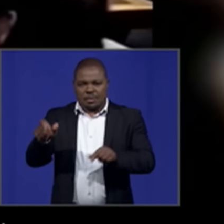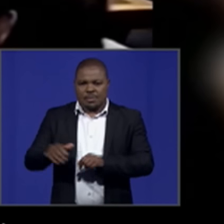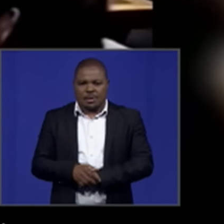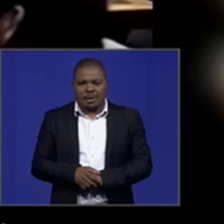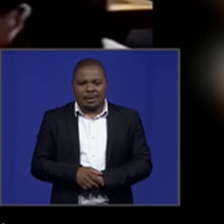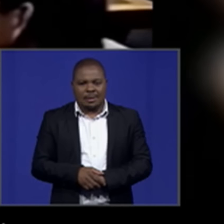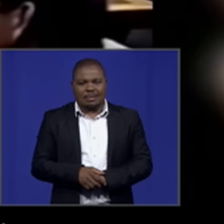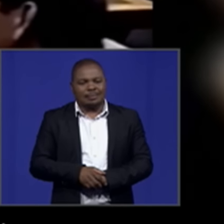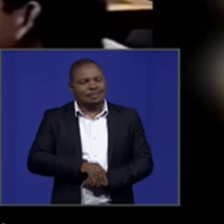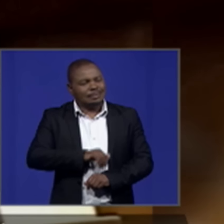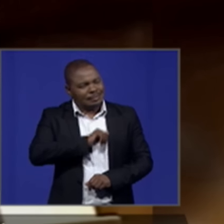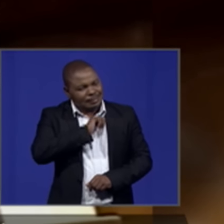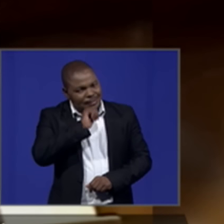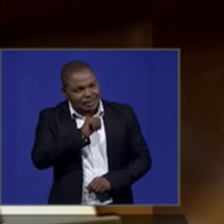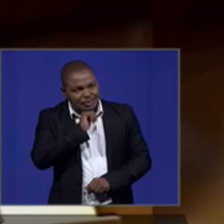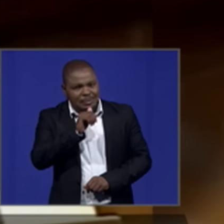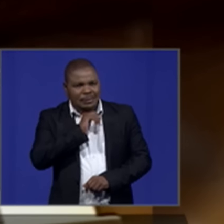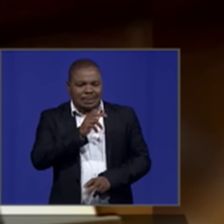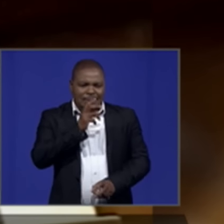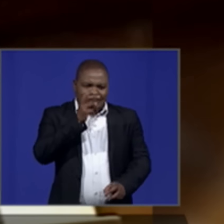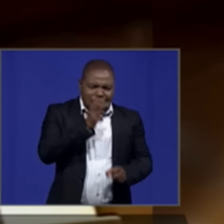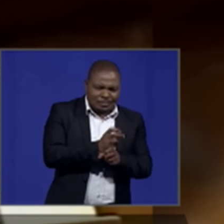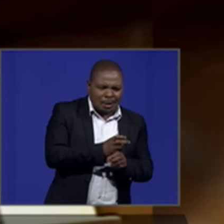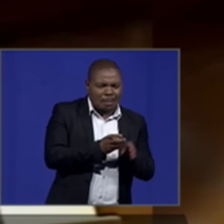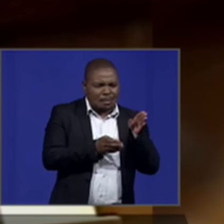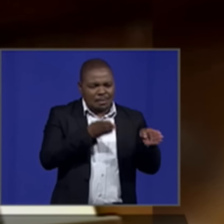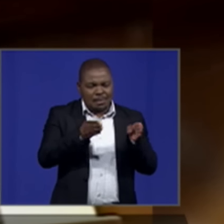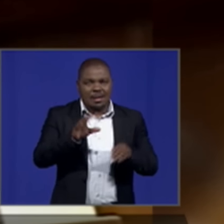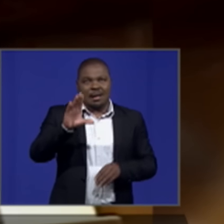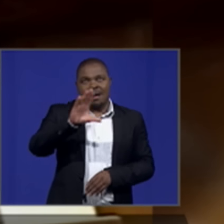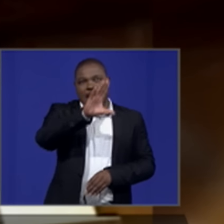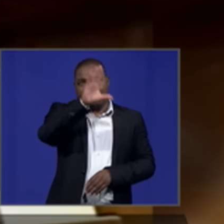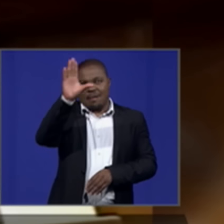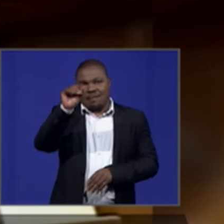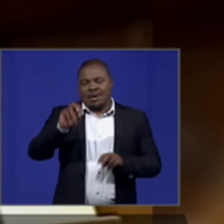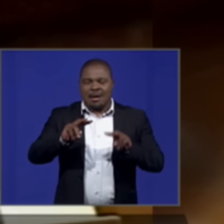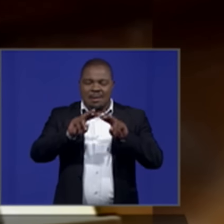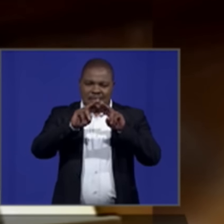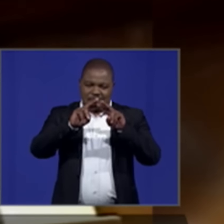the difficulties, Africa shall be at peace.